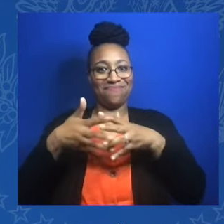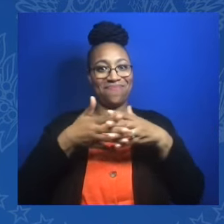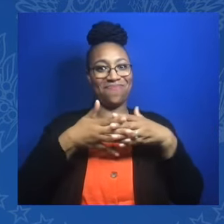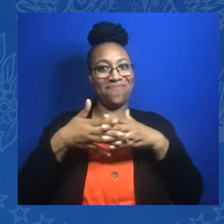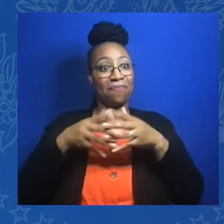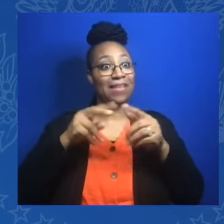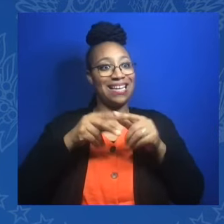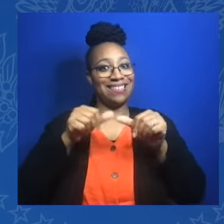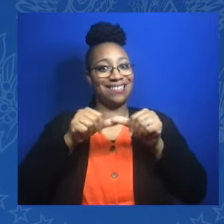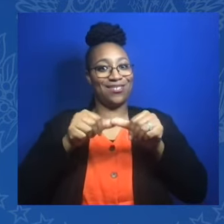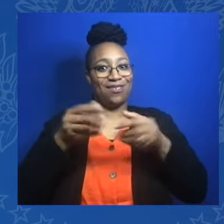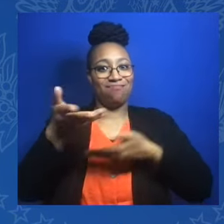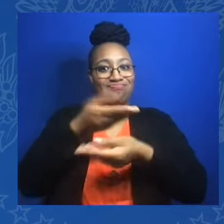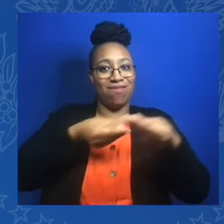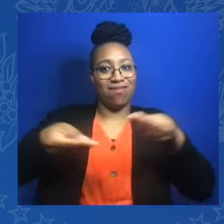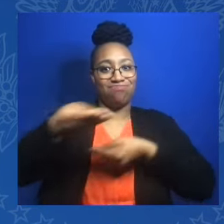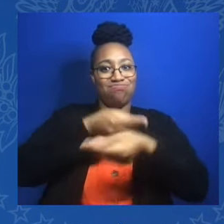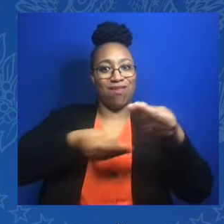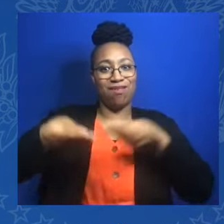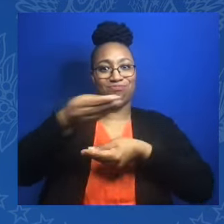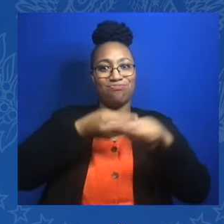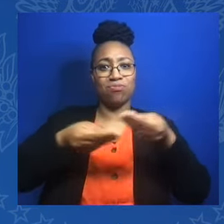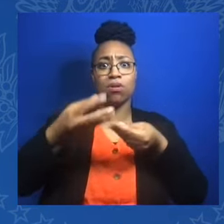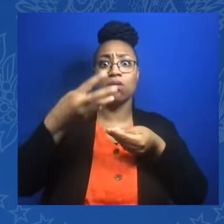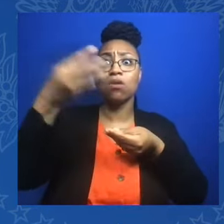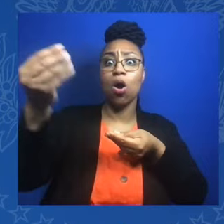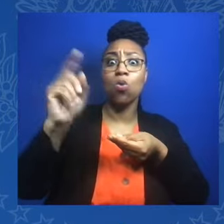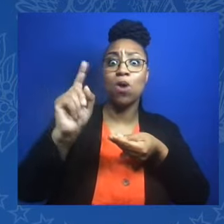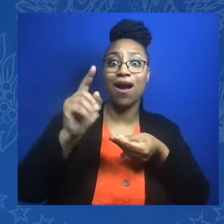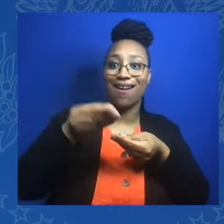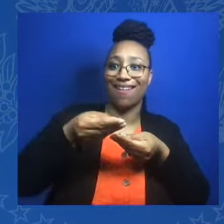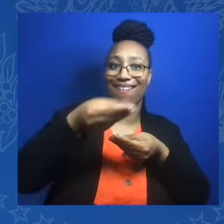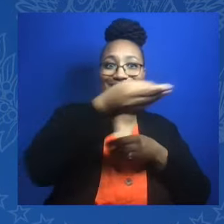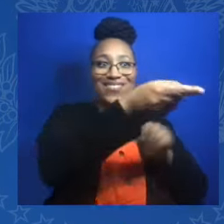And that's a lot of jobs, good-paying jobs.